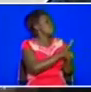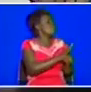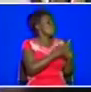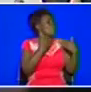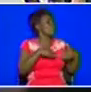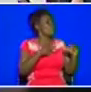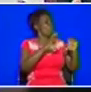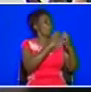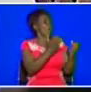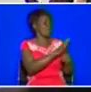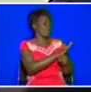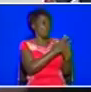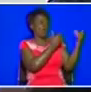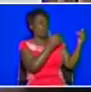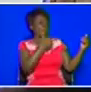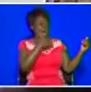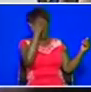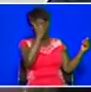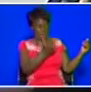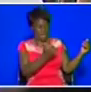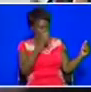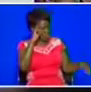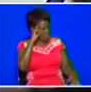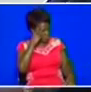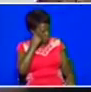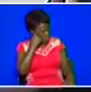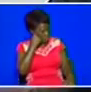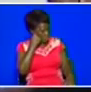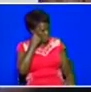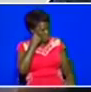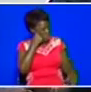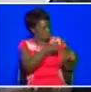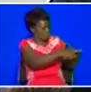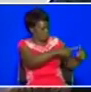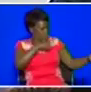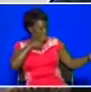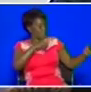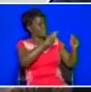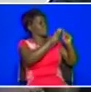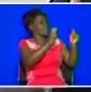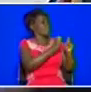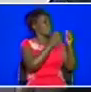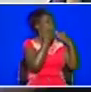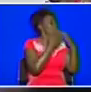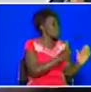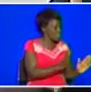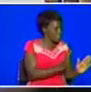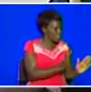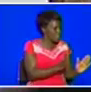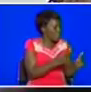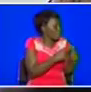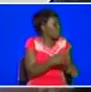Yeah. They were optimistic because we thought we had slain the beast of tribalism. The thing which